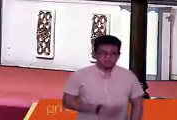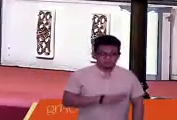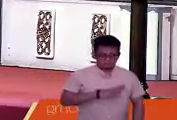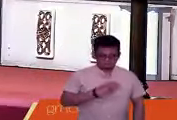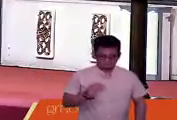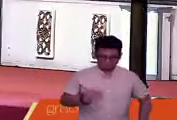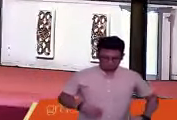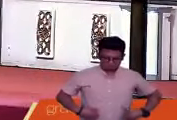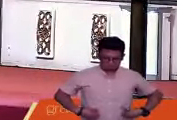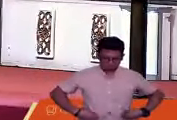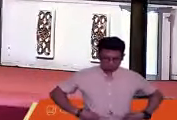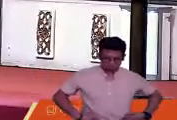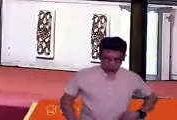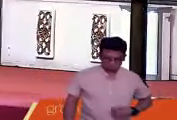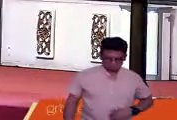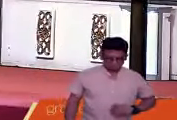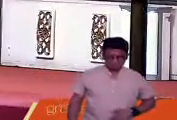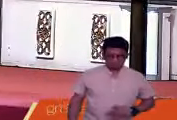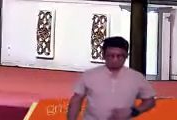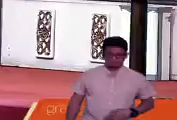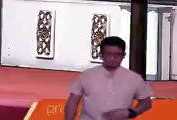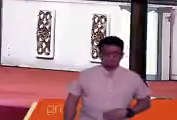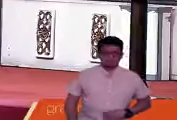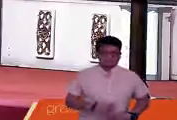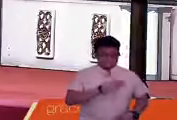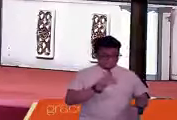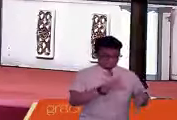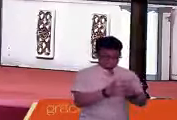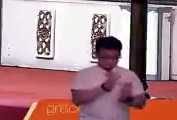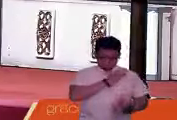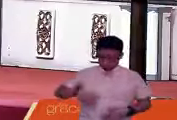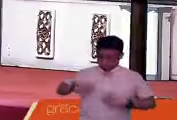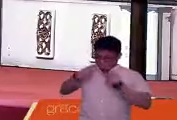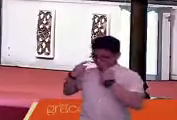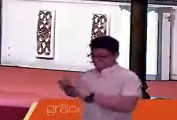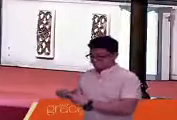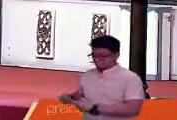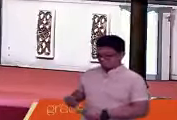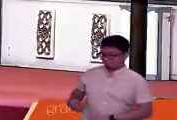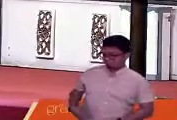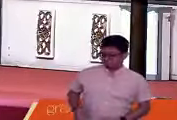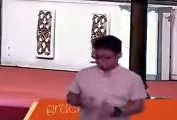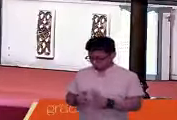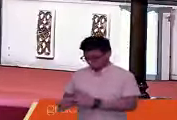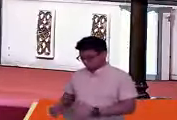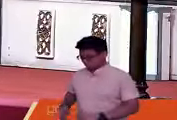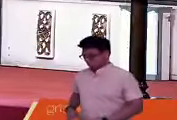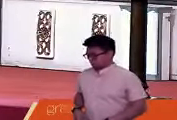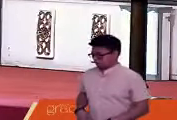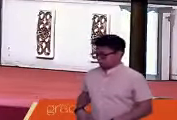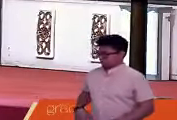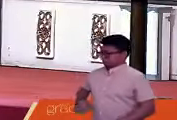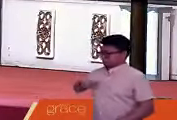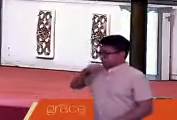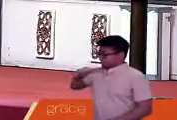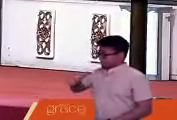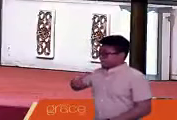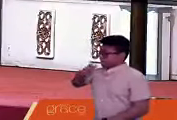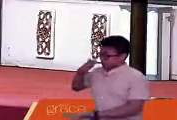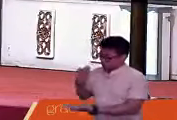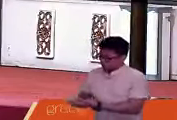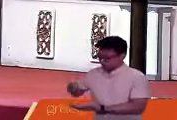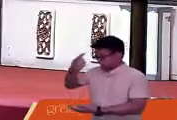a descendant of a king. But you know the answer of Jesus Christ? Ingon si Jesus Christ, it is not